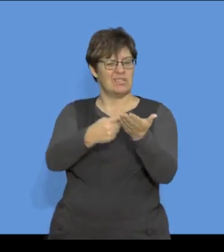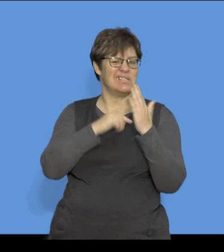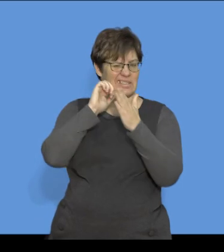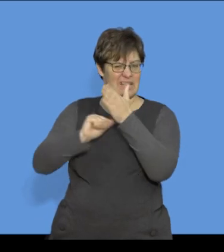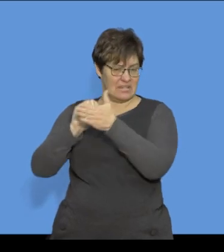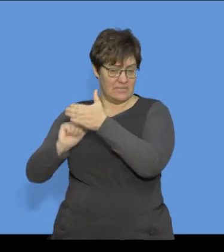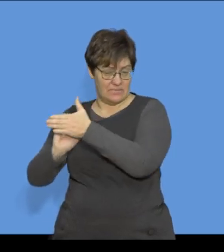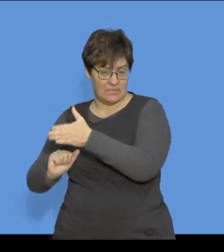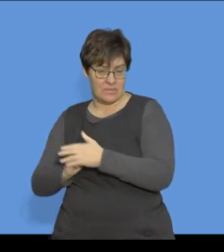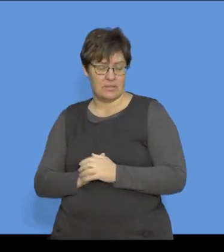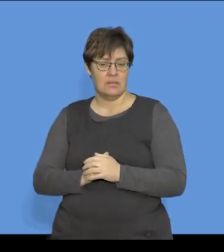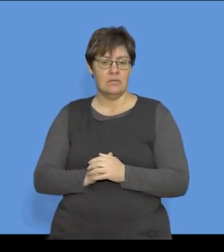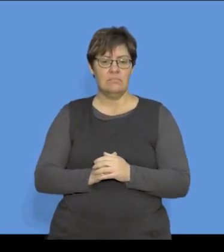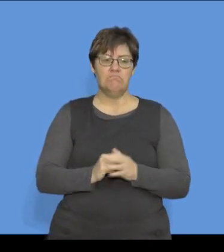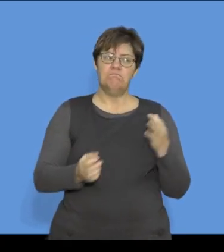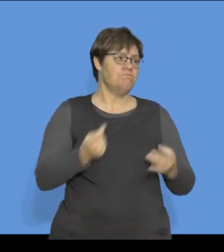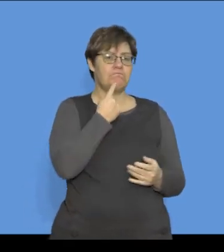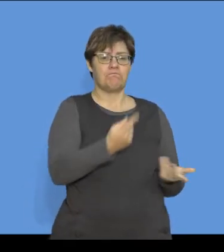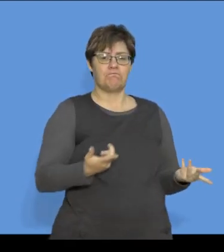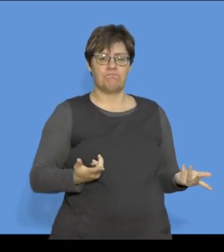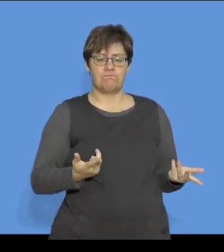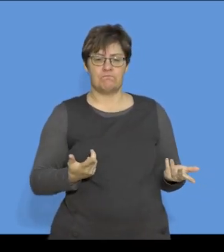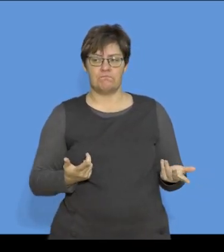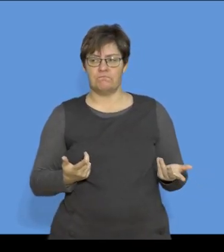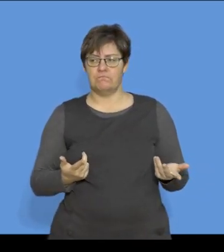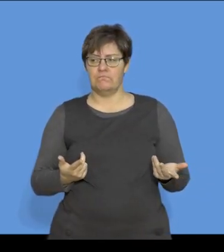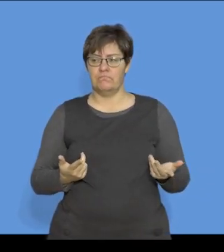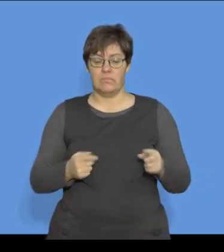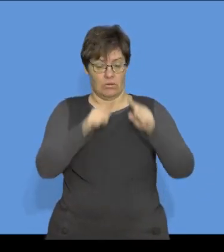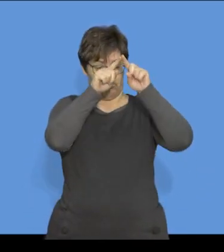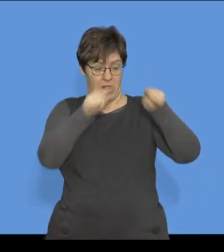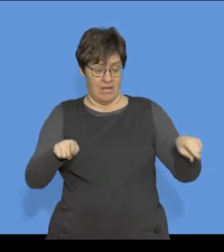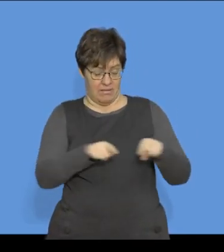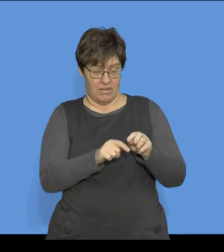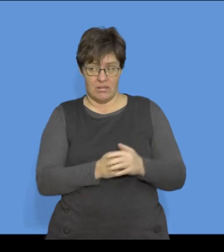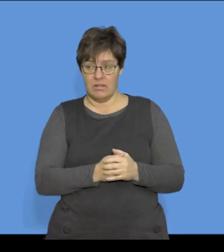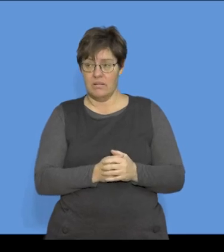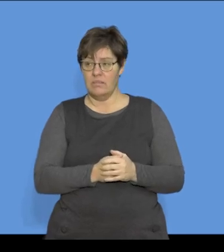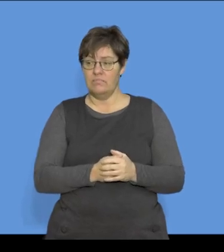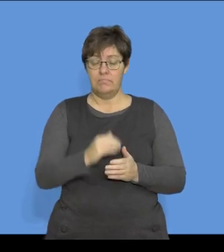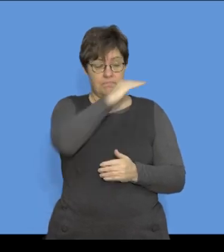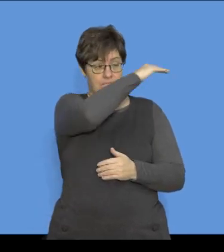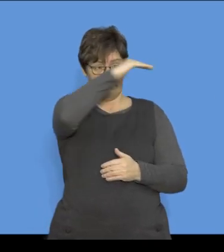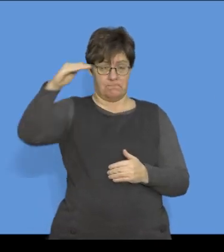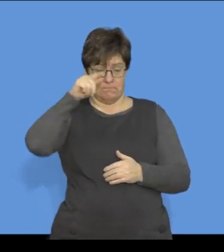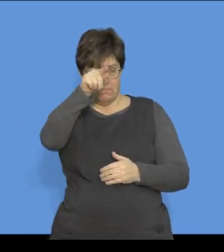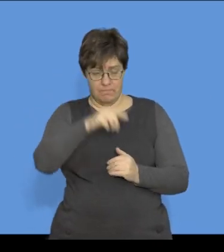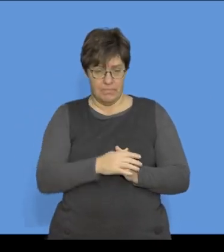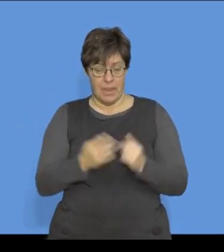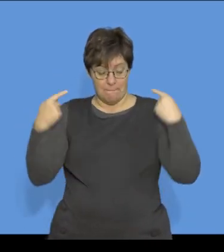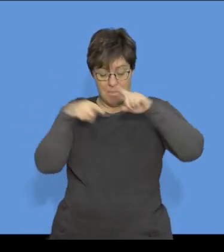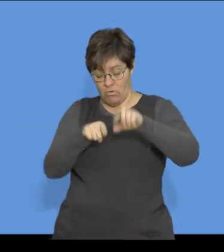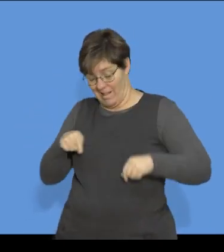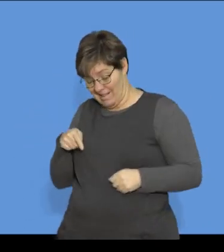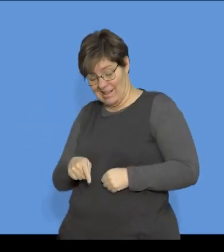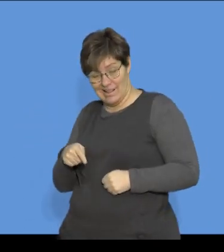that if I claim, right, that this is a triangle, and then I draw a line that is parallel to